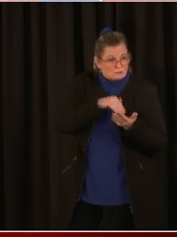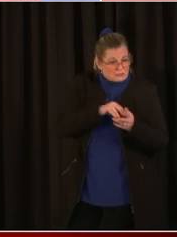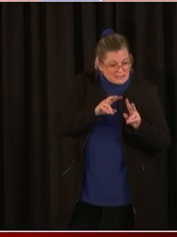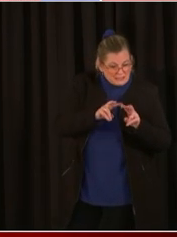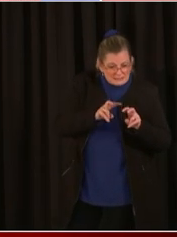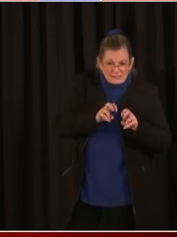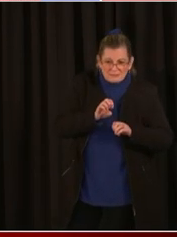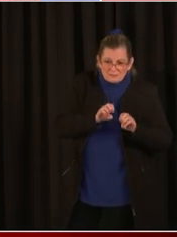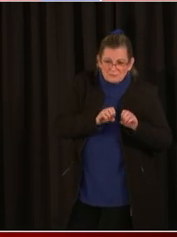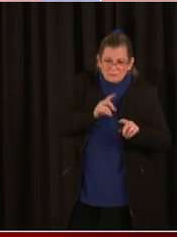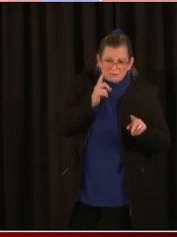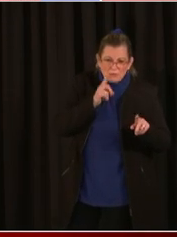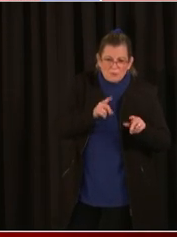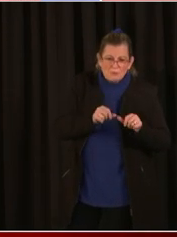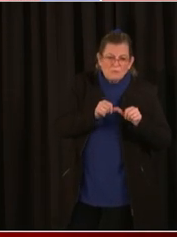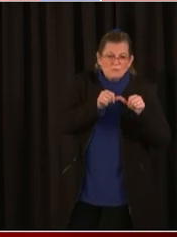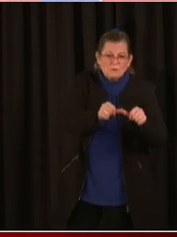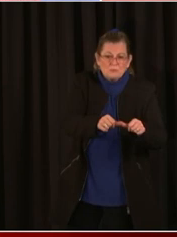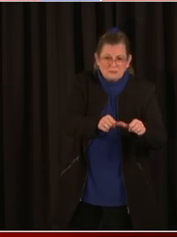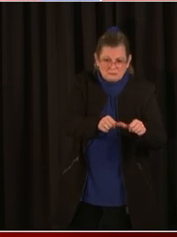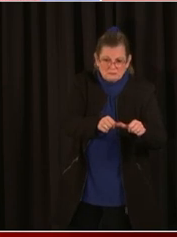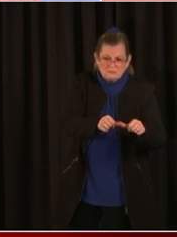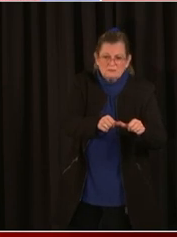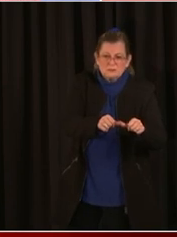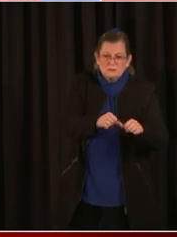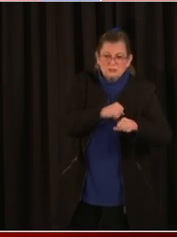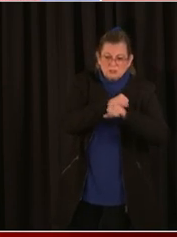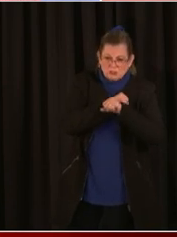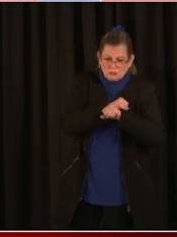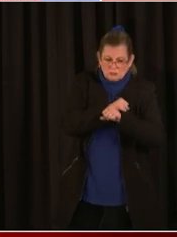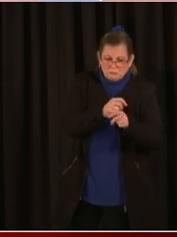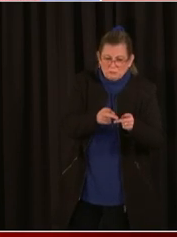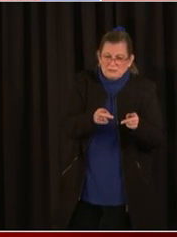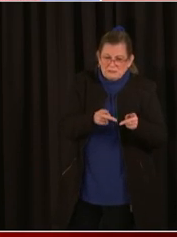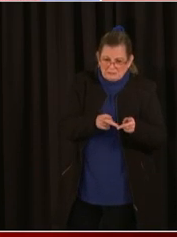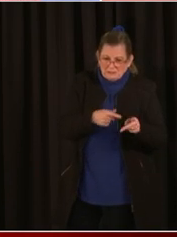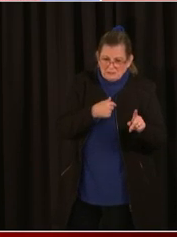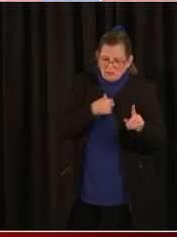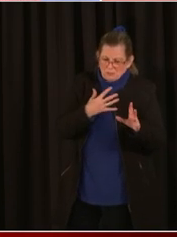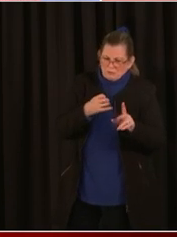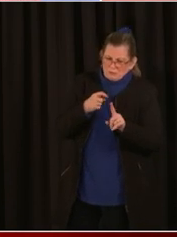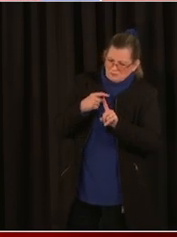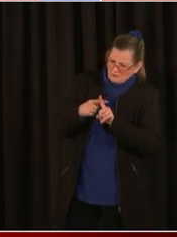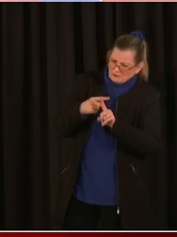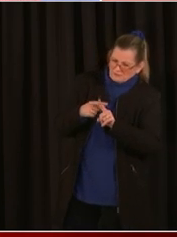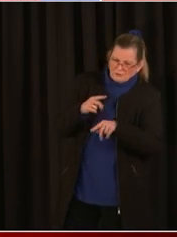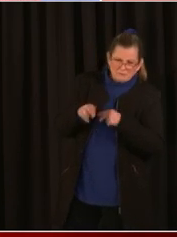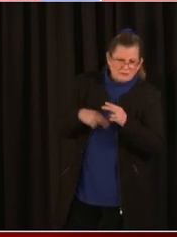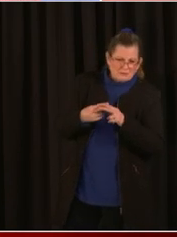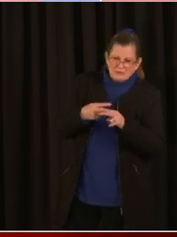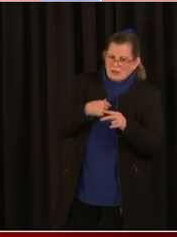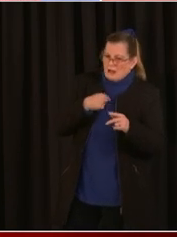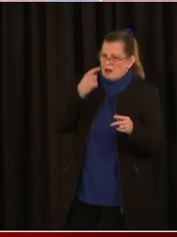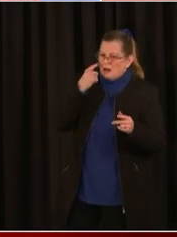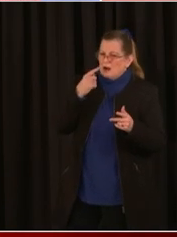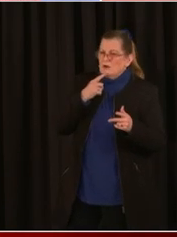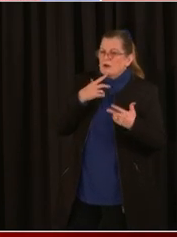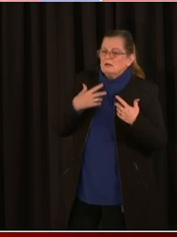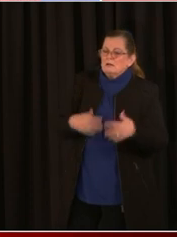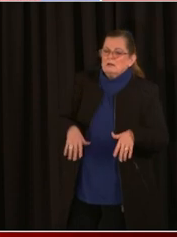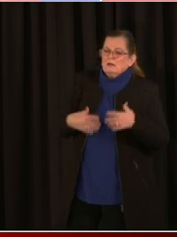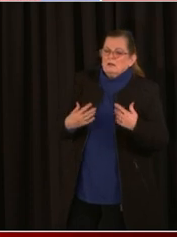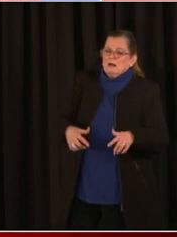permanent security posture. So that's the generous view. But I don't think there's been a lot